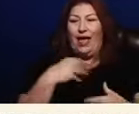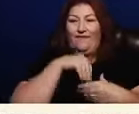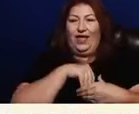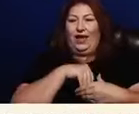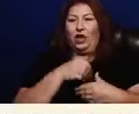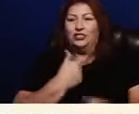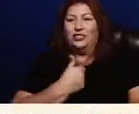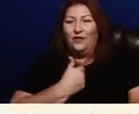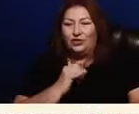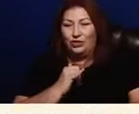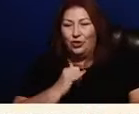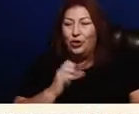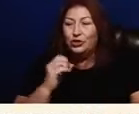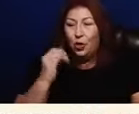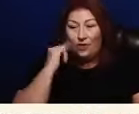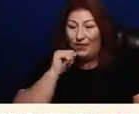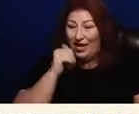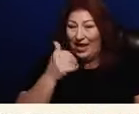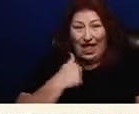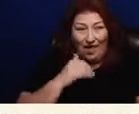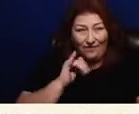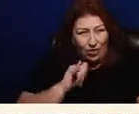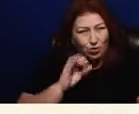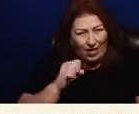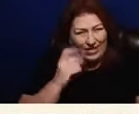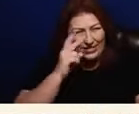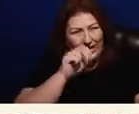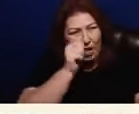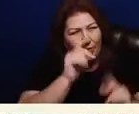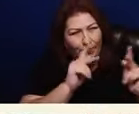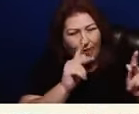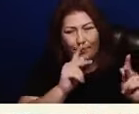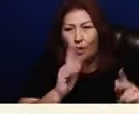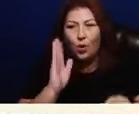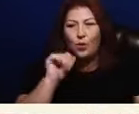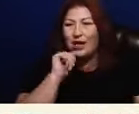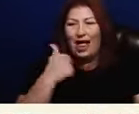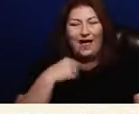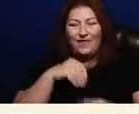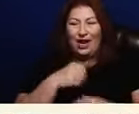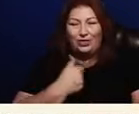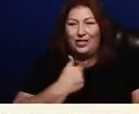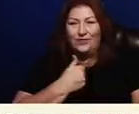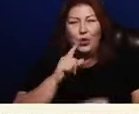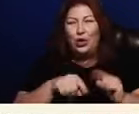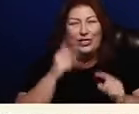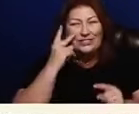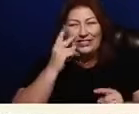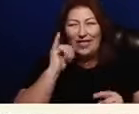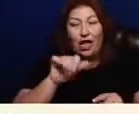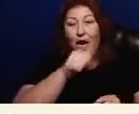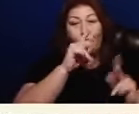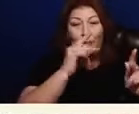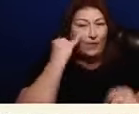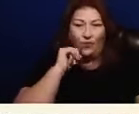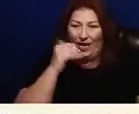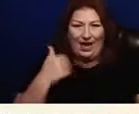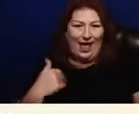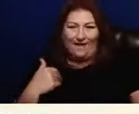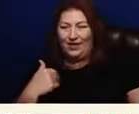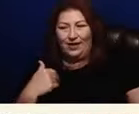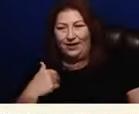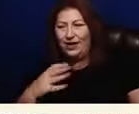have those attributes that we can see in other people, we wouldn't have those in ourselves, right? If we couldn't see those in other people, we don't have those. And